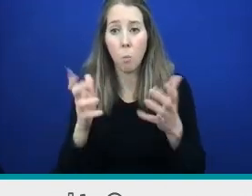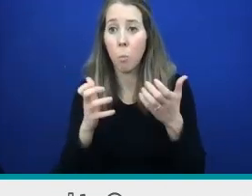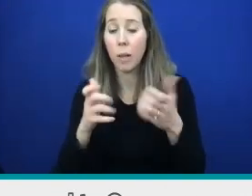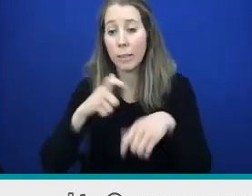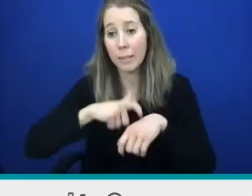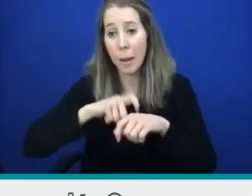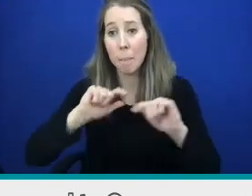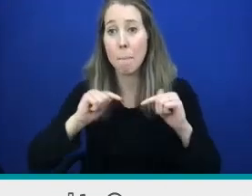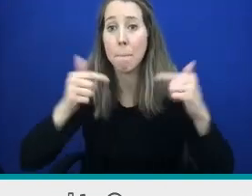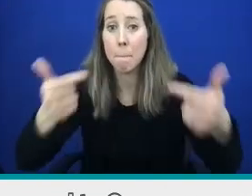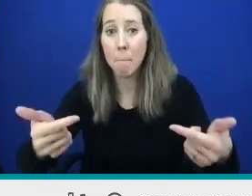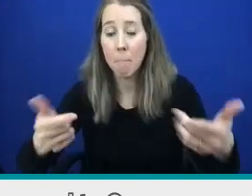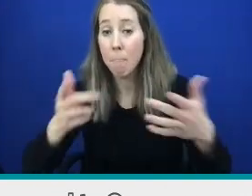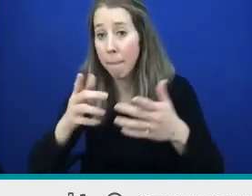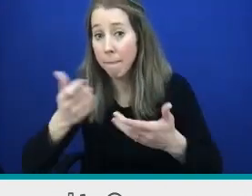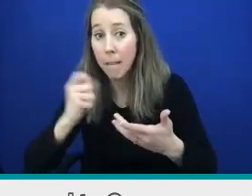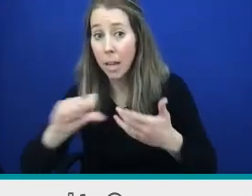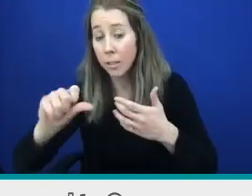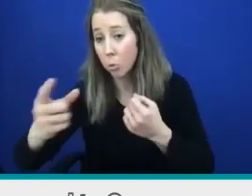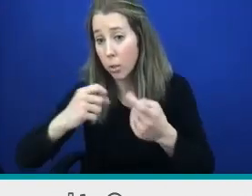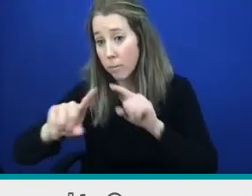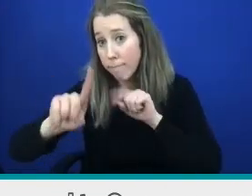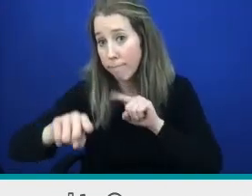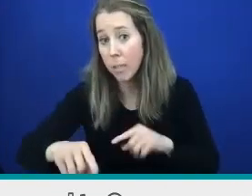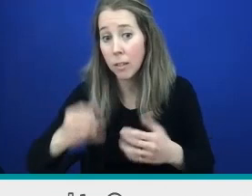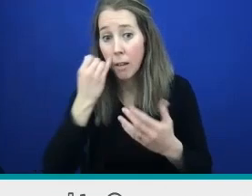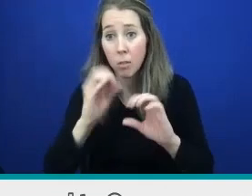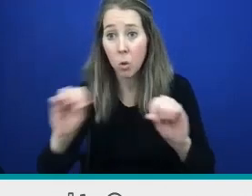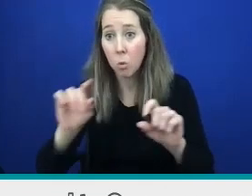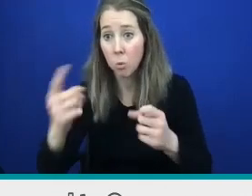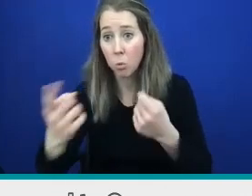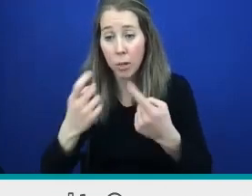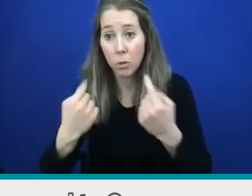time over to answering any questions if there are. If not, we can